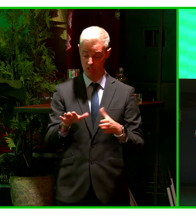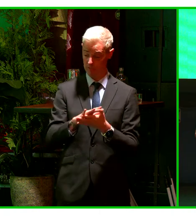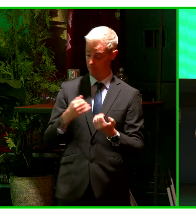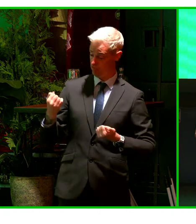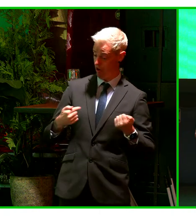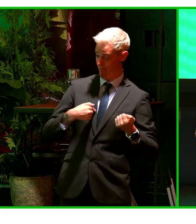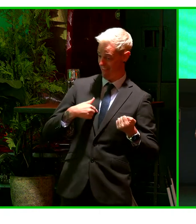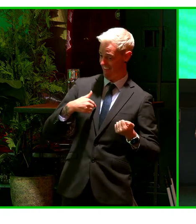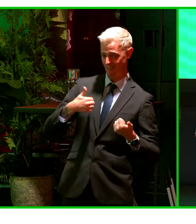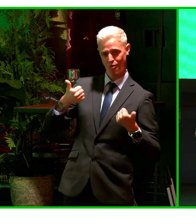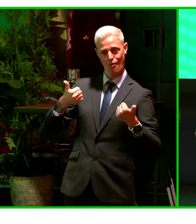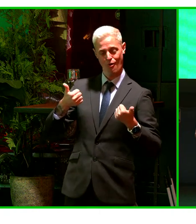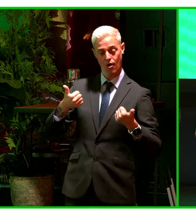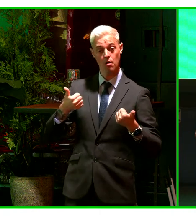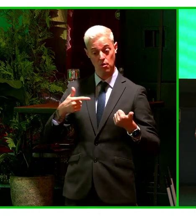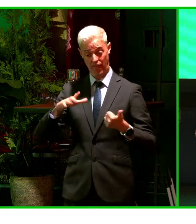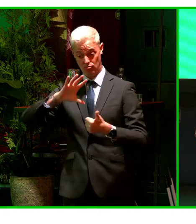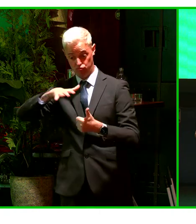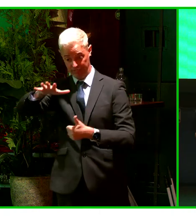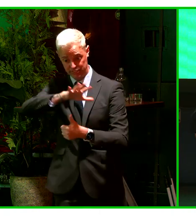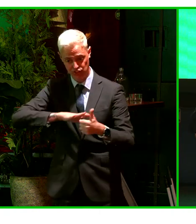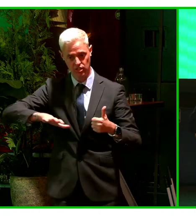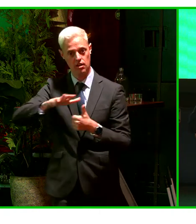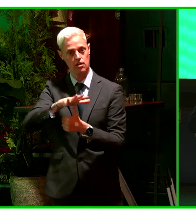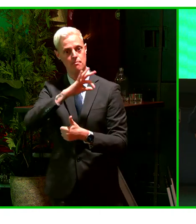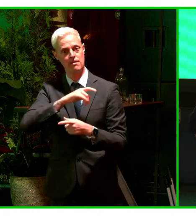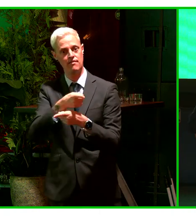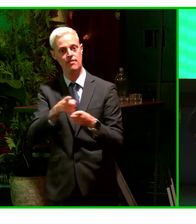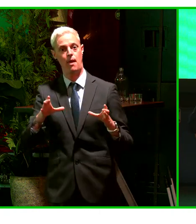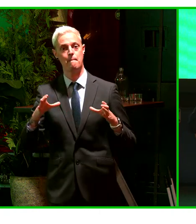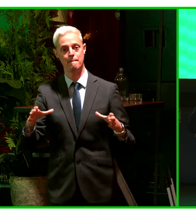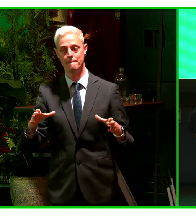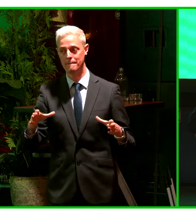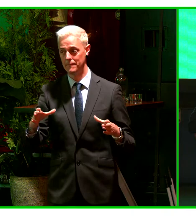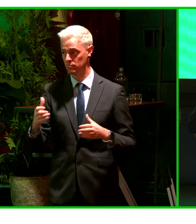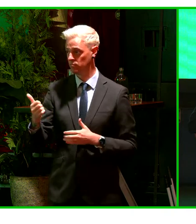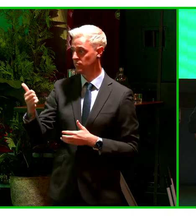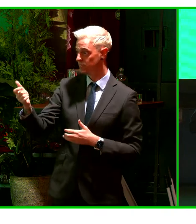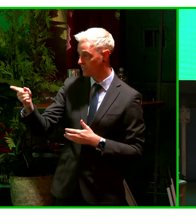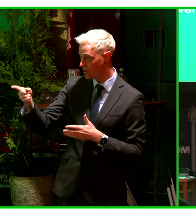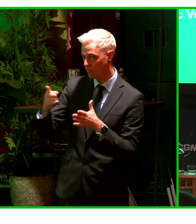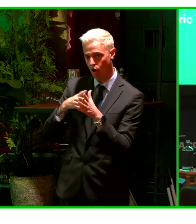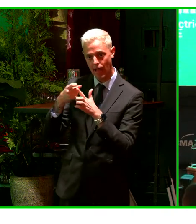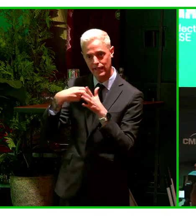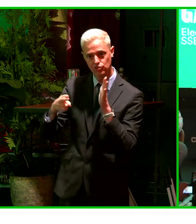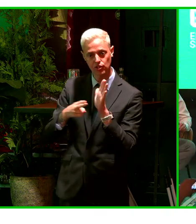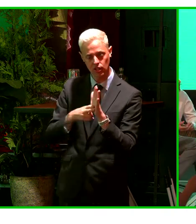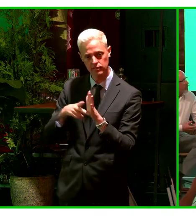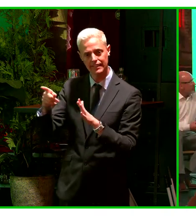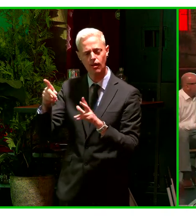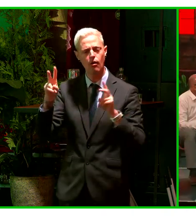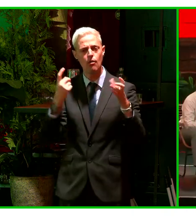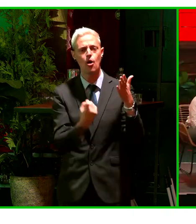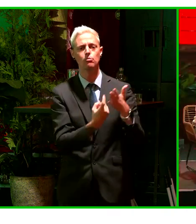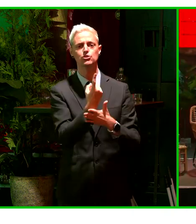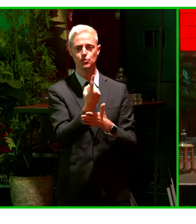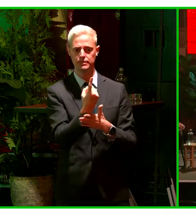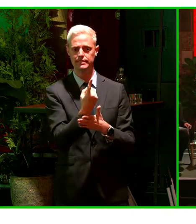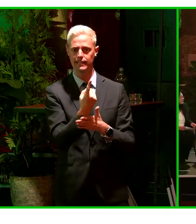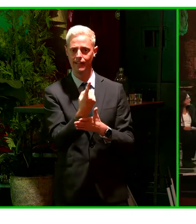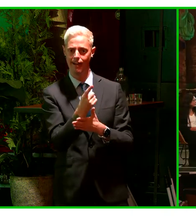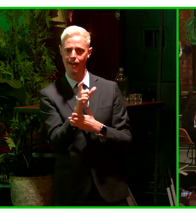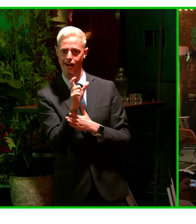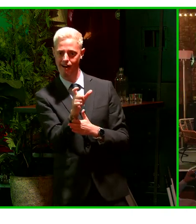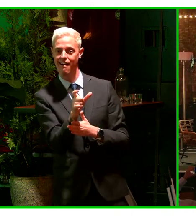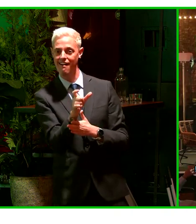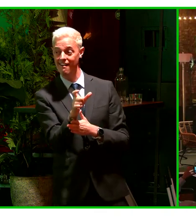drivers, but also for everyone in that region as well. That's great. Adrian, I mean, you talked there about the opportunity, and I'm going to come to you